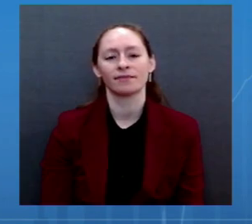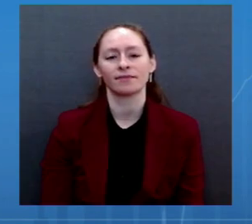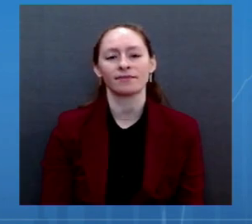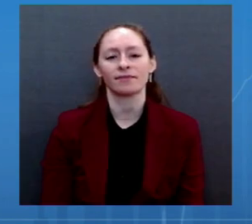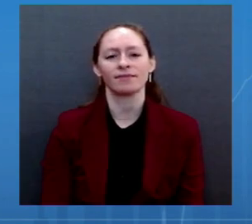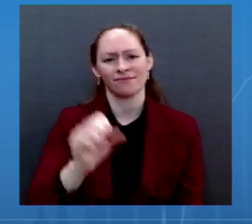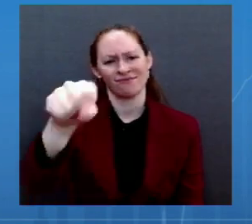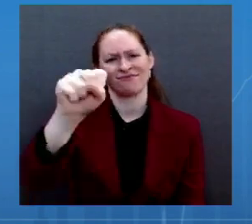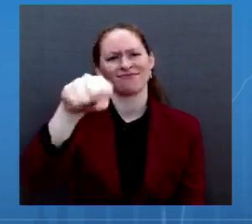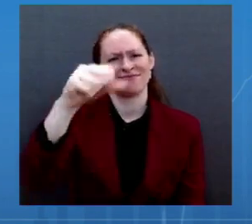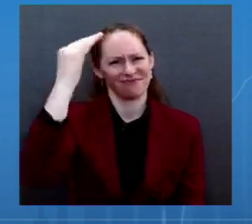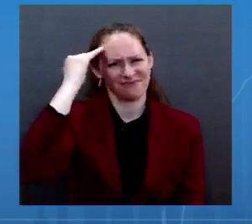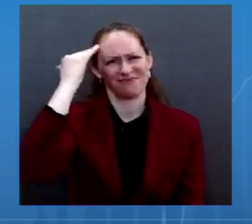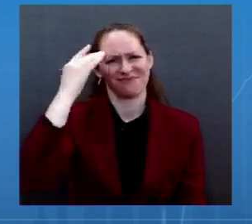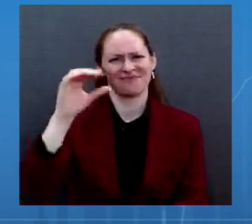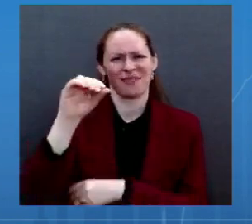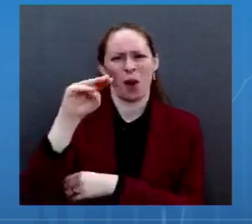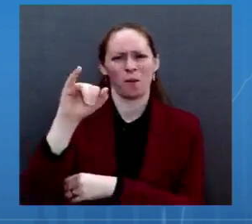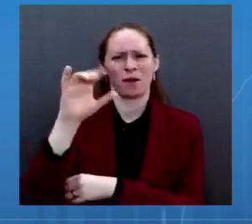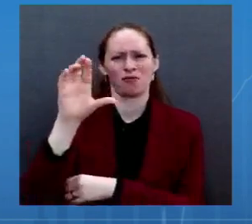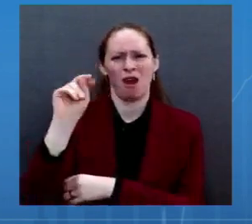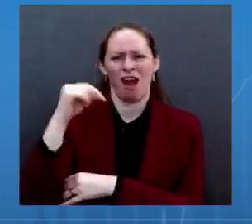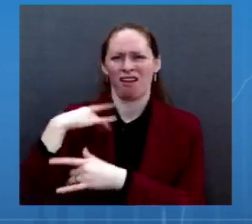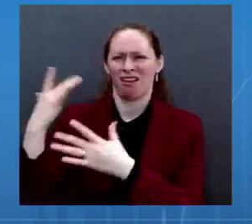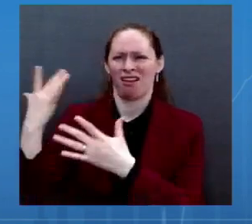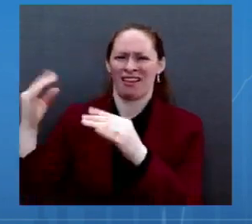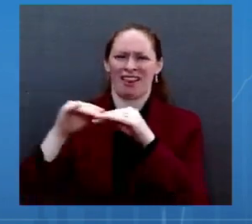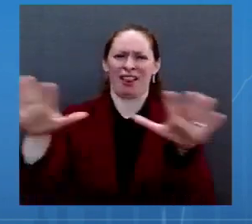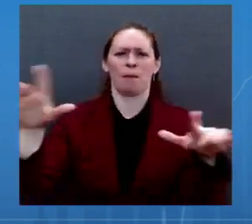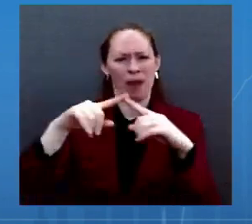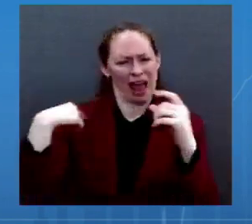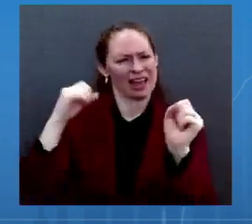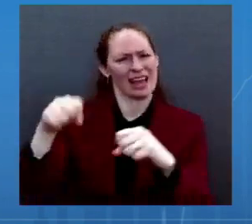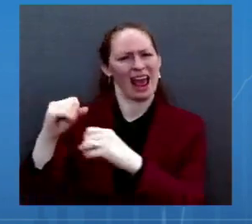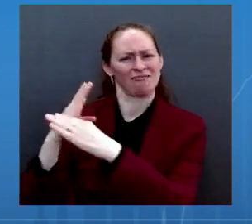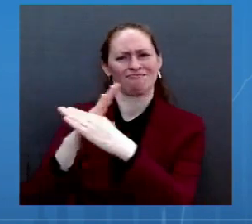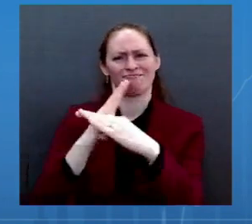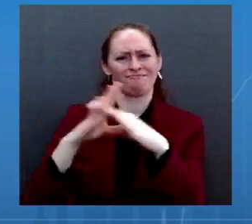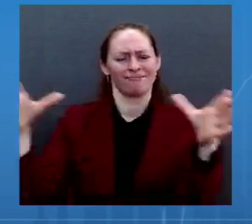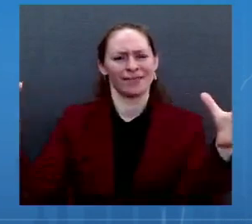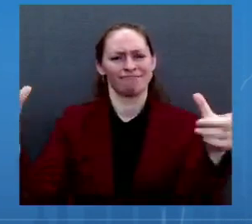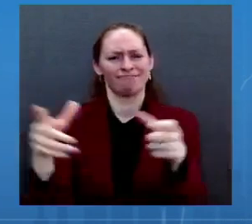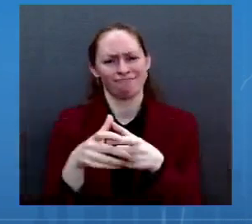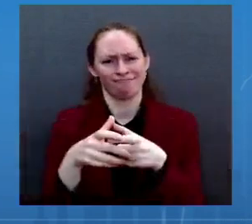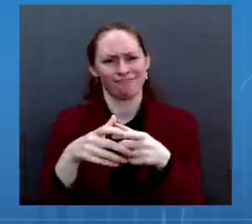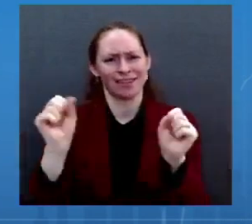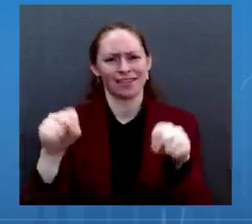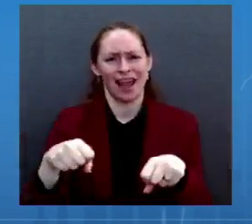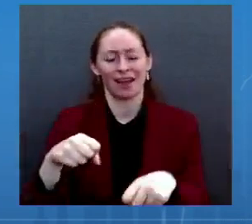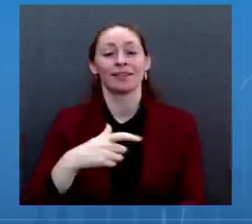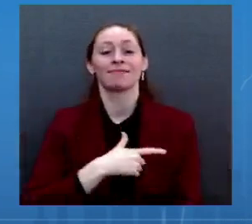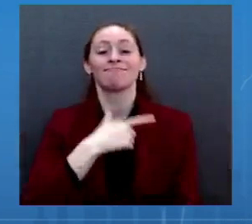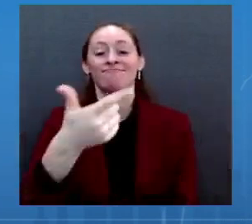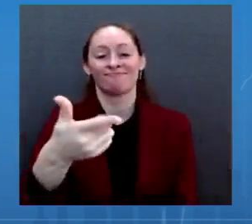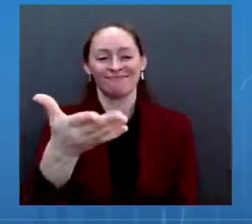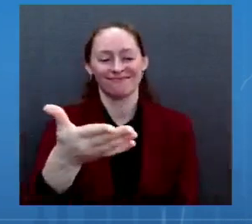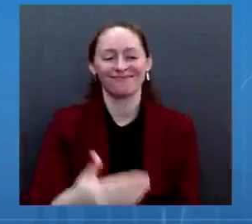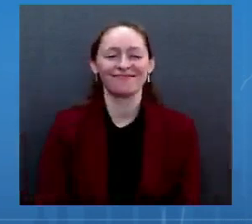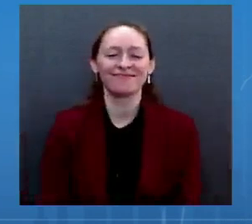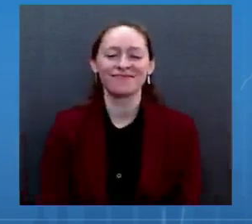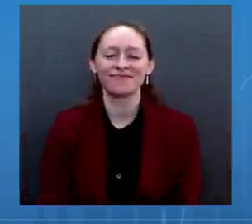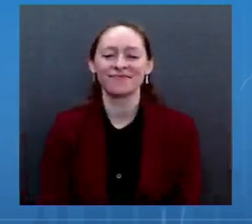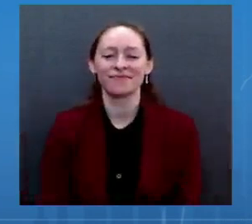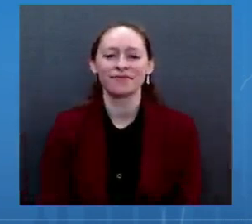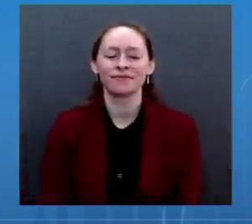Wolinski. Thank you, Jeff, and good morning, everyone. I'd like to start by walking you through today's data. The current 7-day daily average